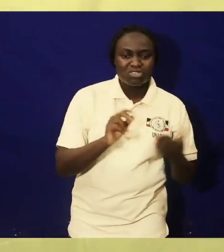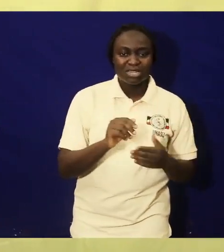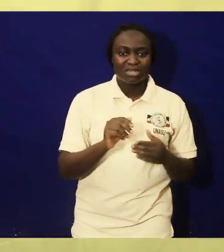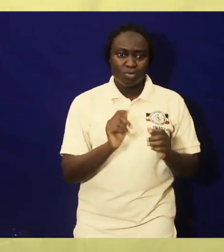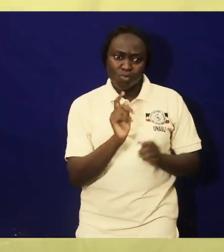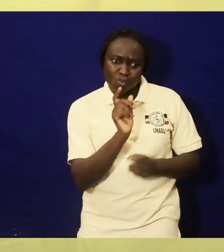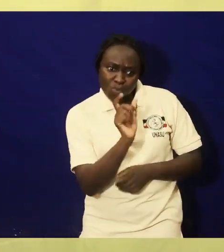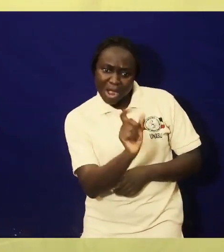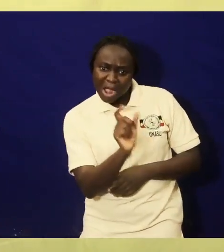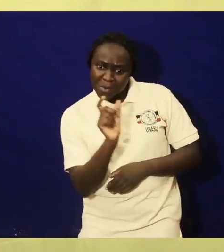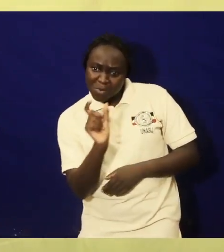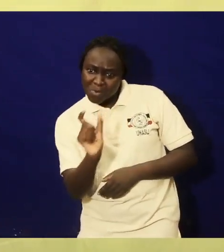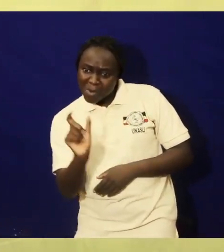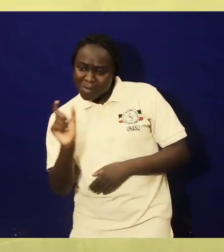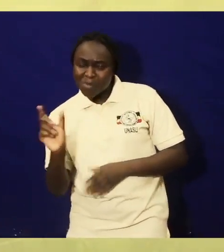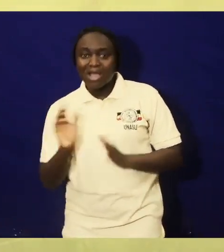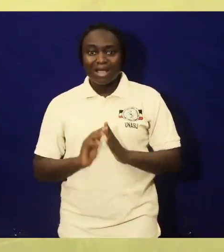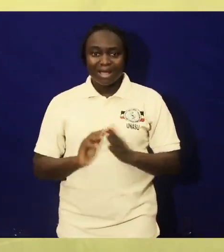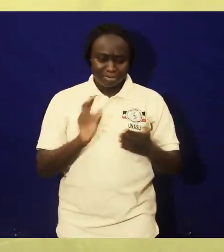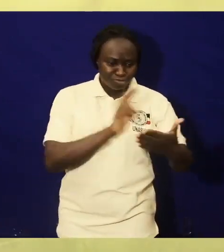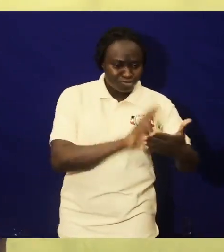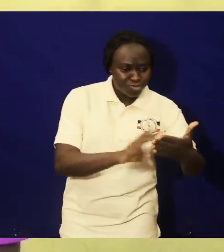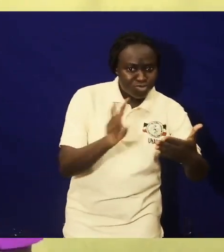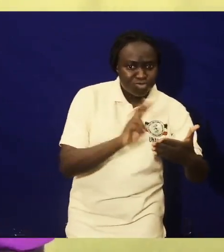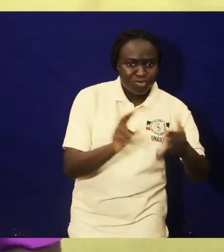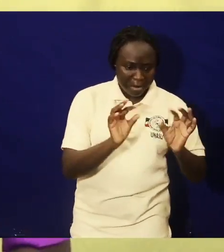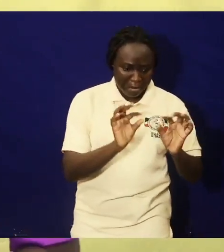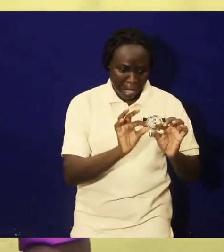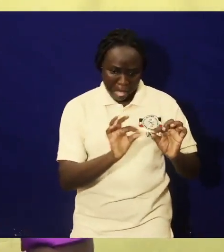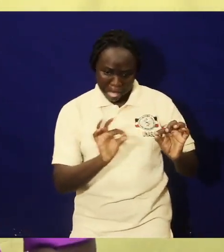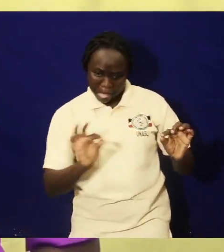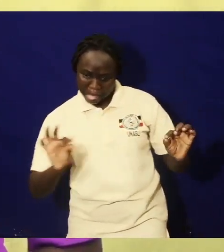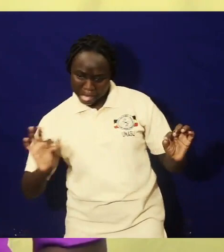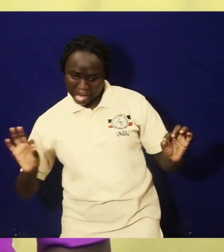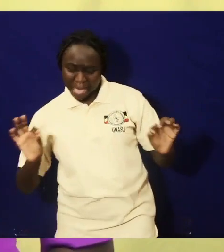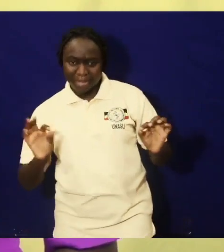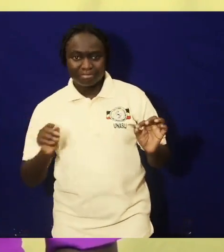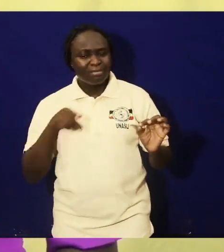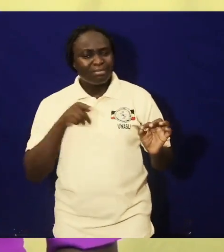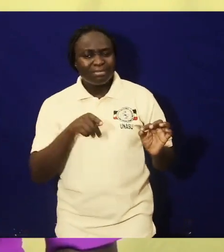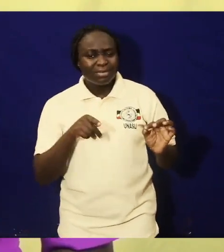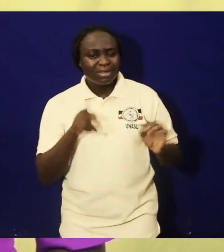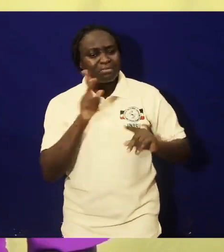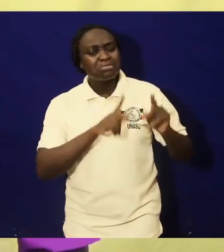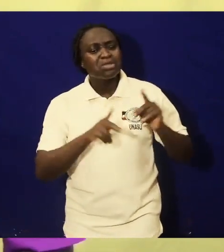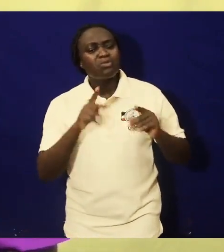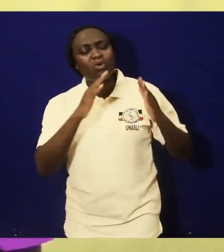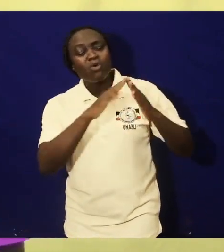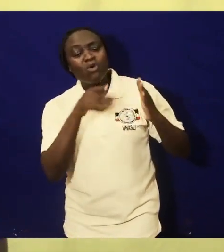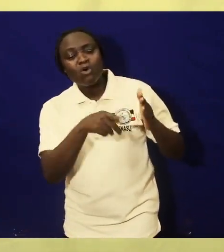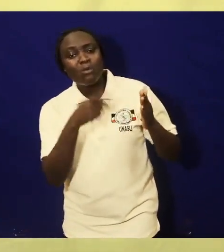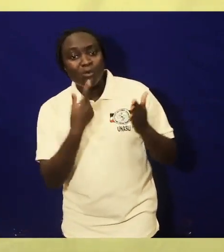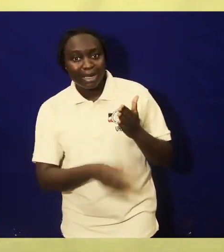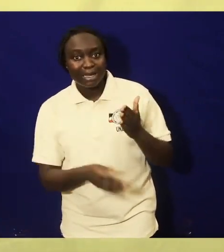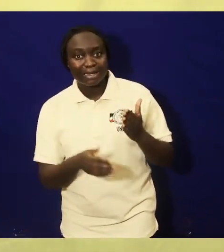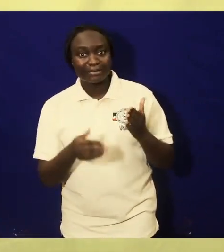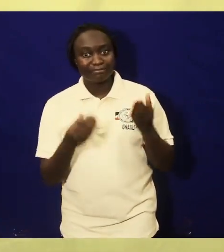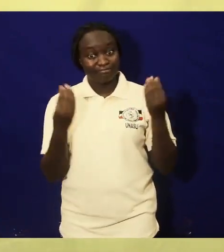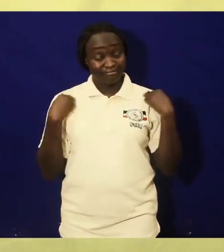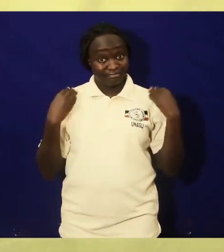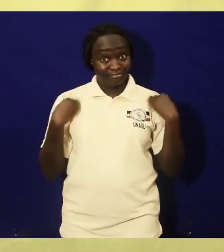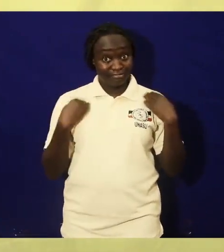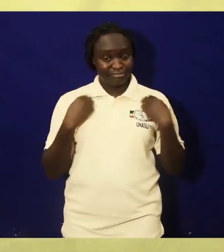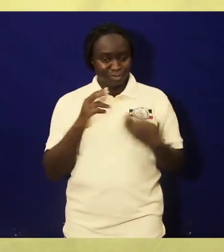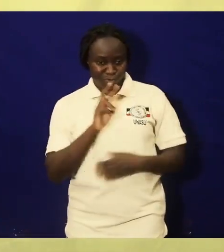read words, and we are going to read short sentences about the people we live with